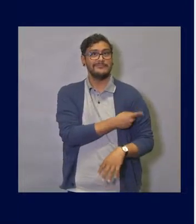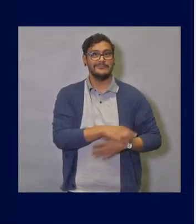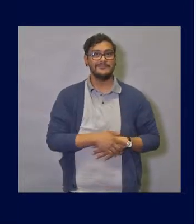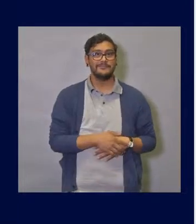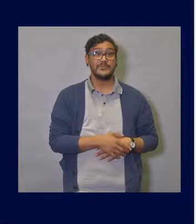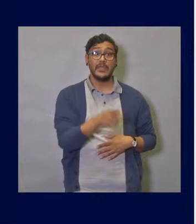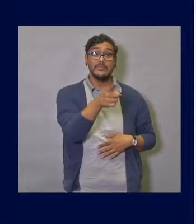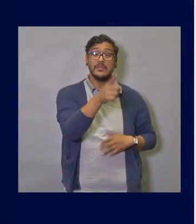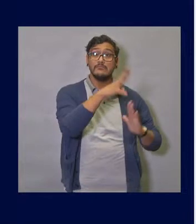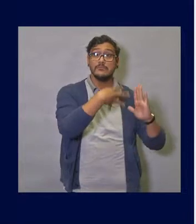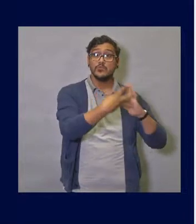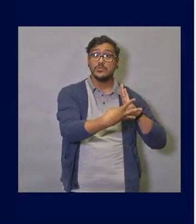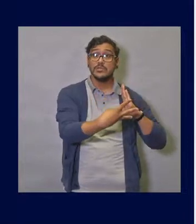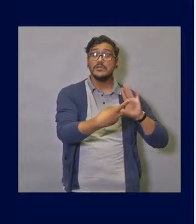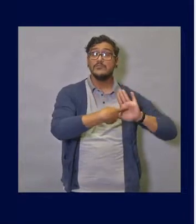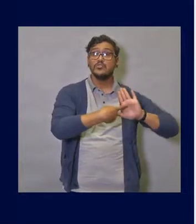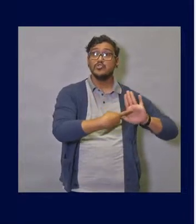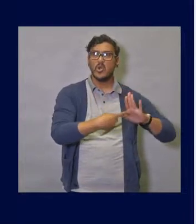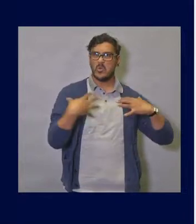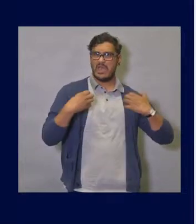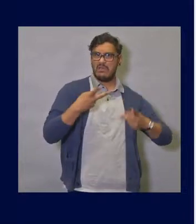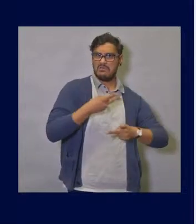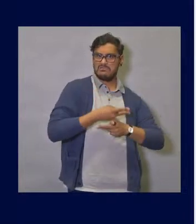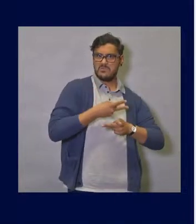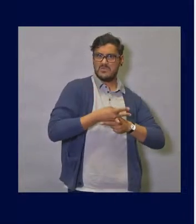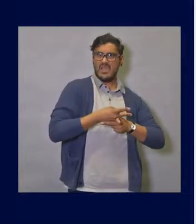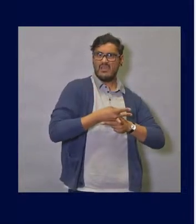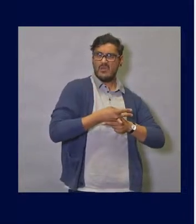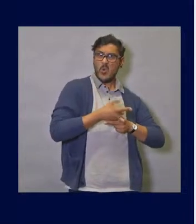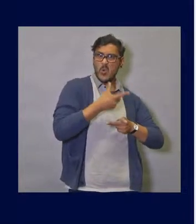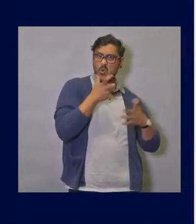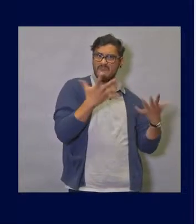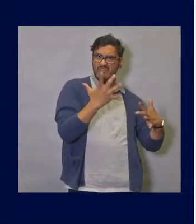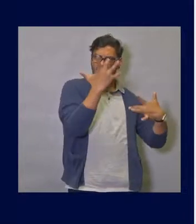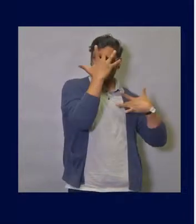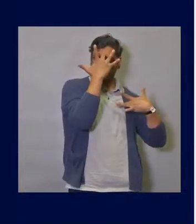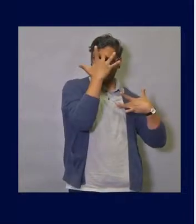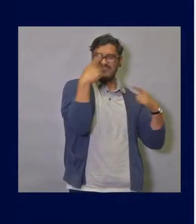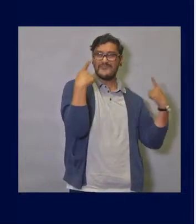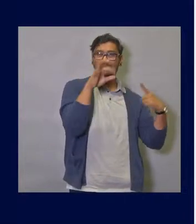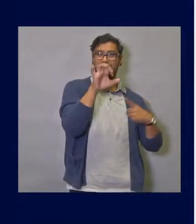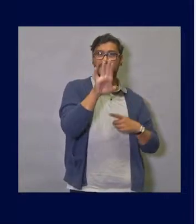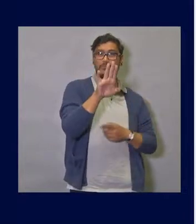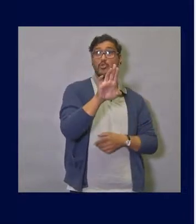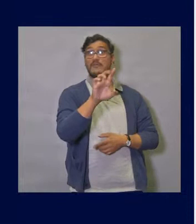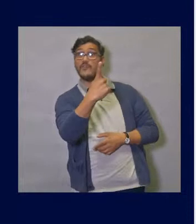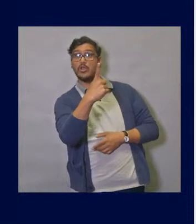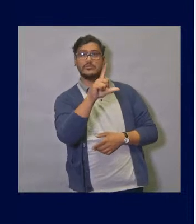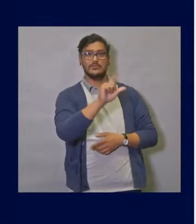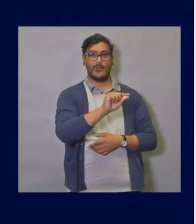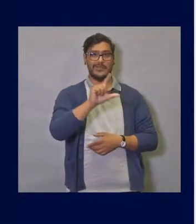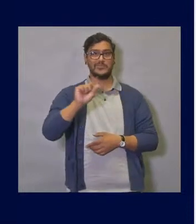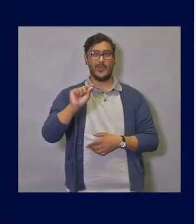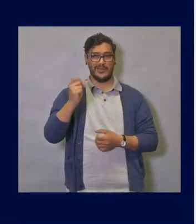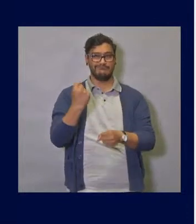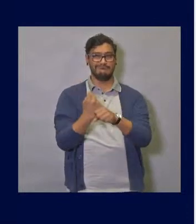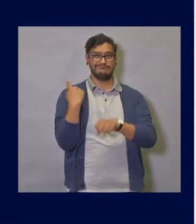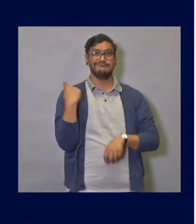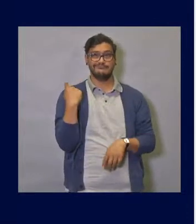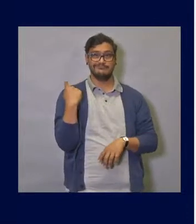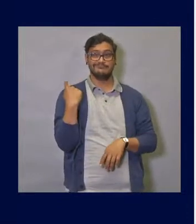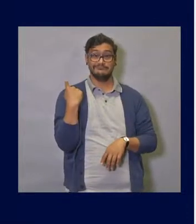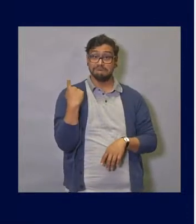shows COVID-19 cases amongst healthcare workers since February 1st, 2020. As we saw in LA